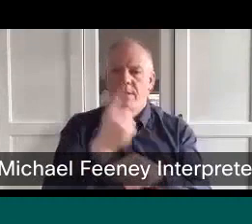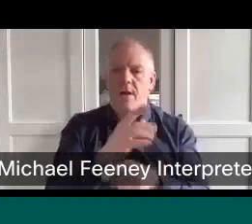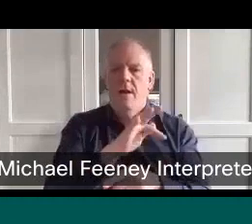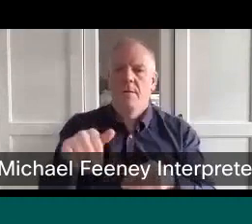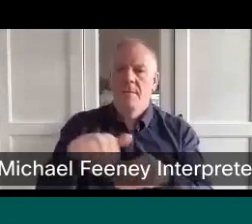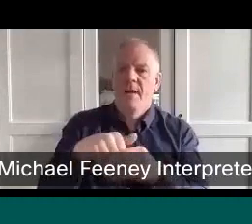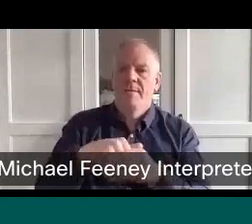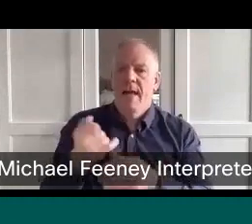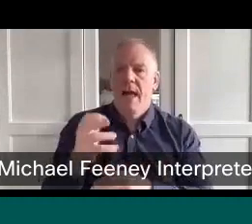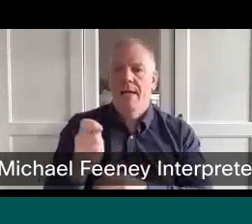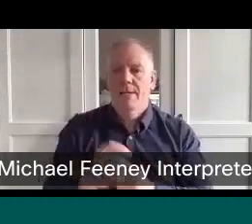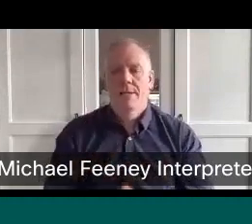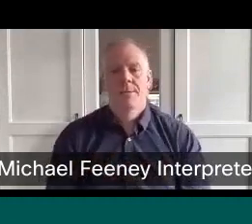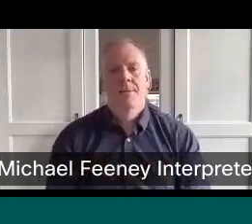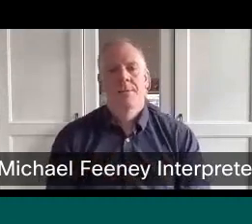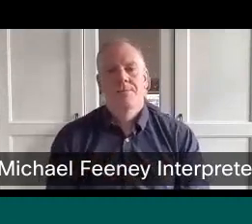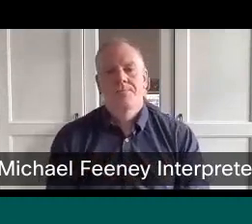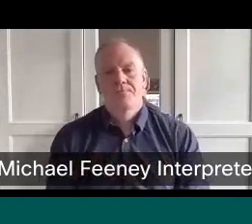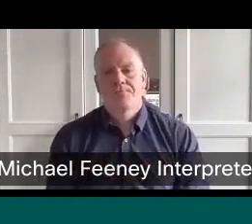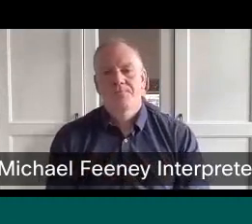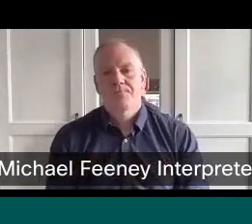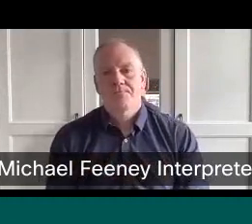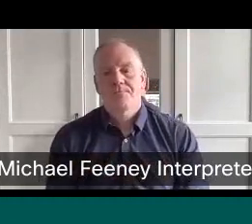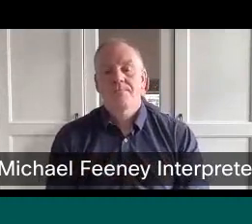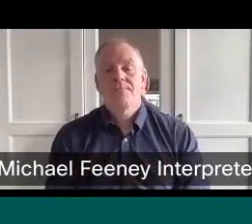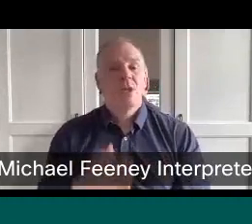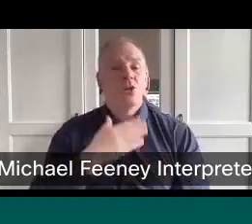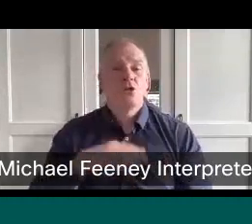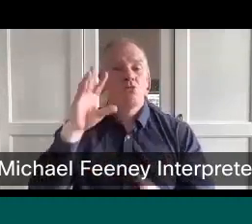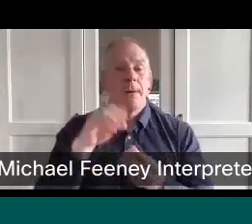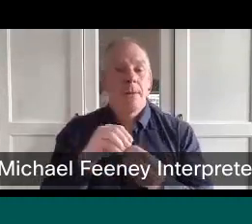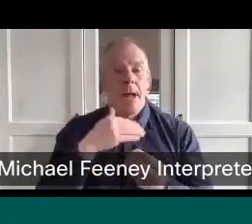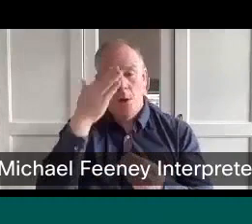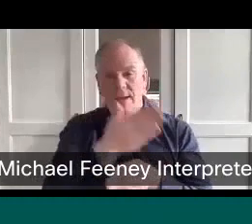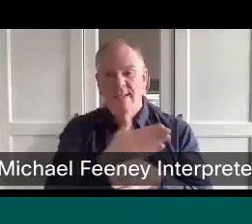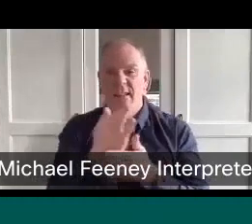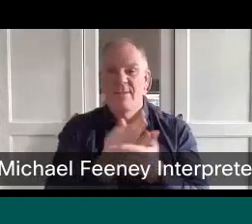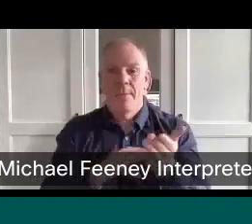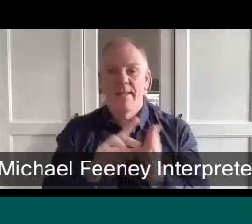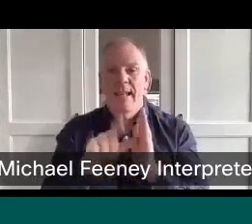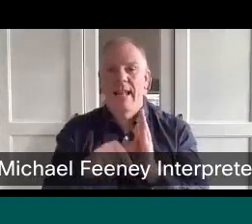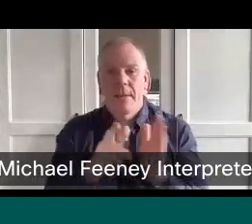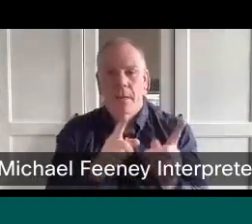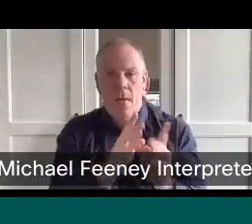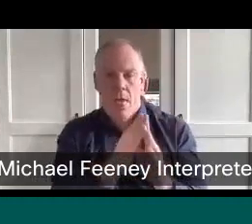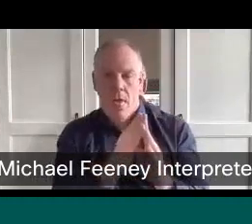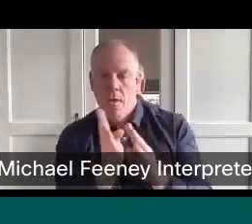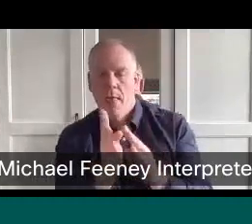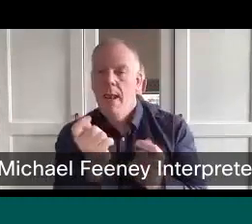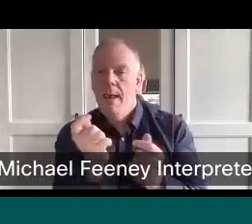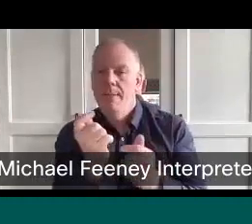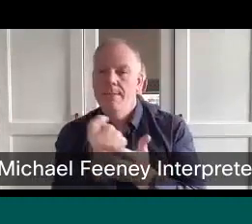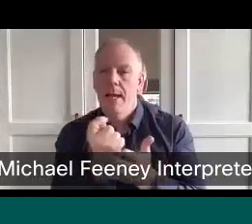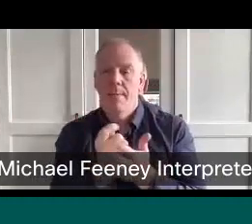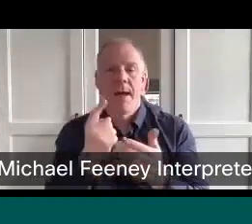well. I'm going to kind of start to wrap things up. I know we started a few minutes late, so we might just take a few minutes. I'd